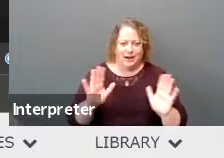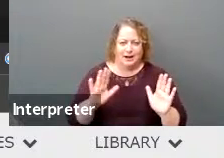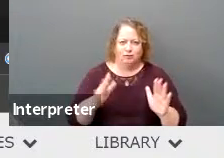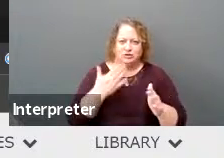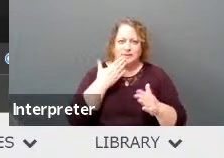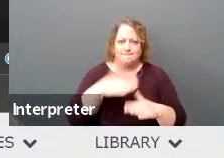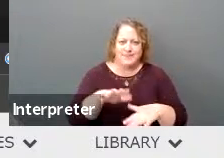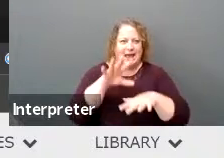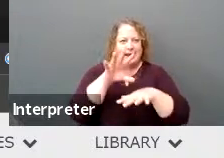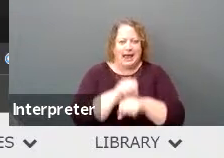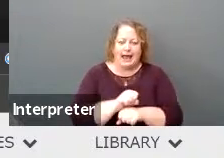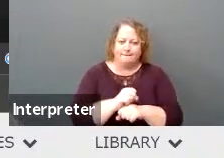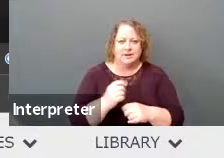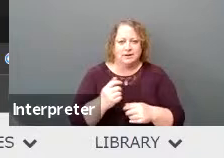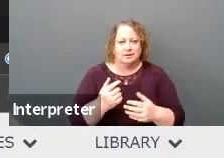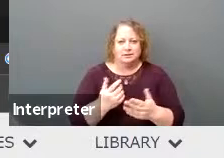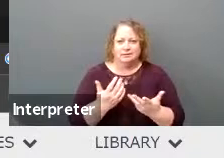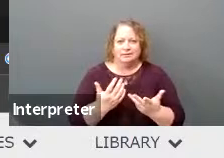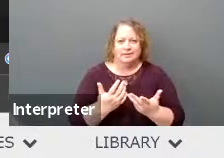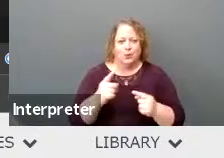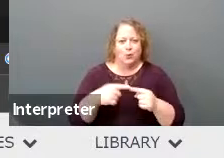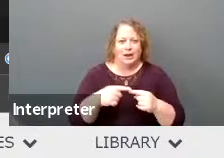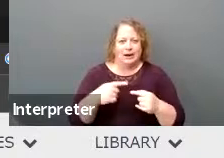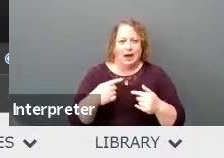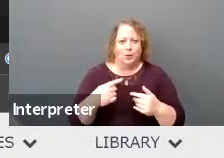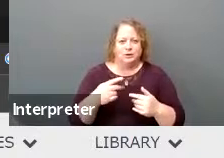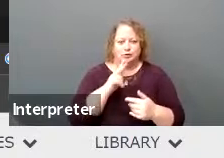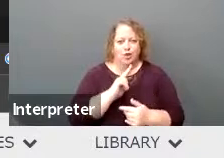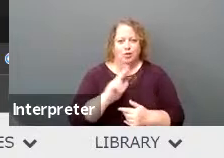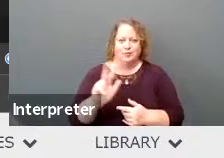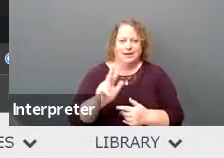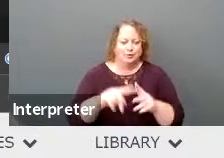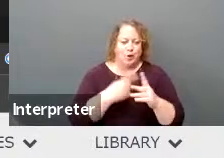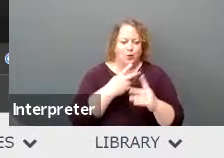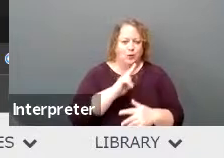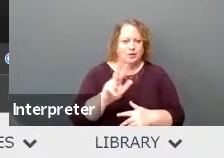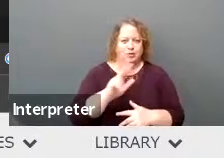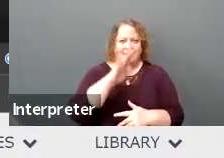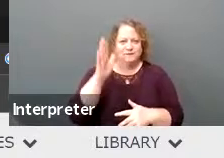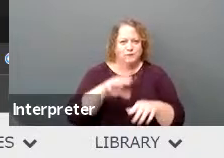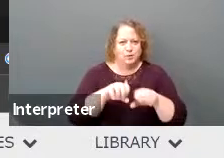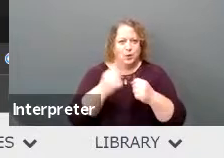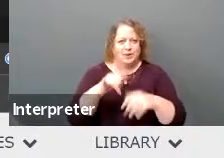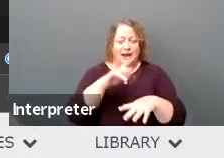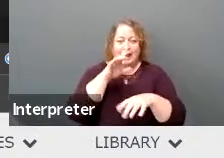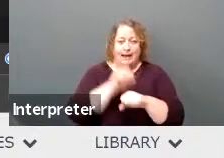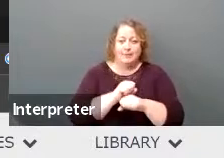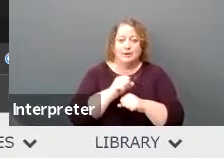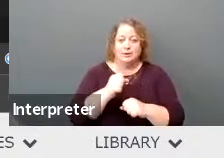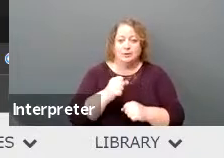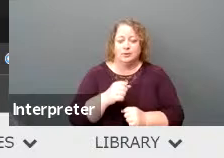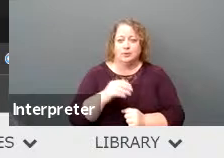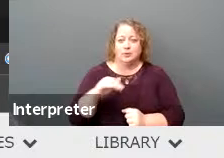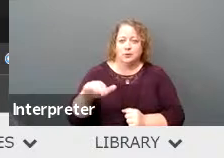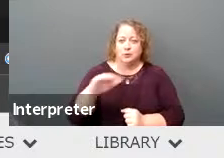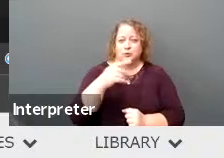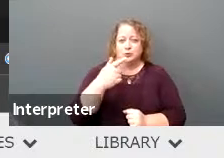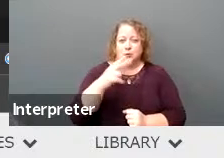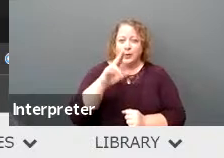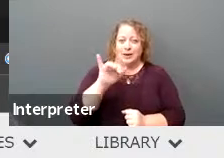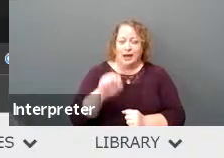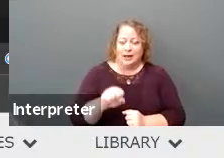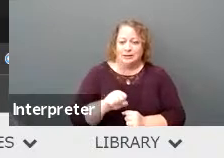a bad habit that I got into when I was 3 years old, and I've never broken it. So guys, Your core value system.